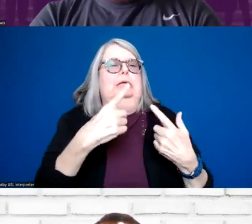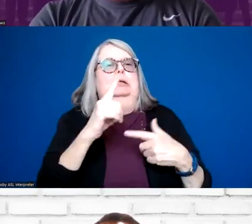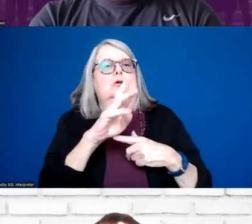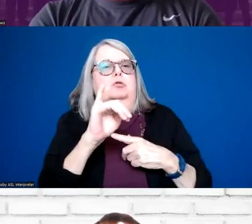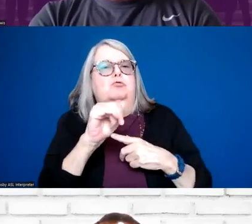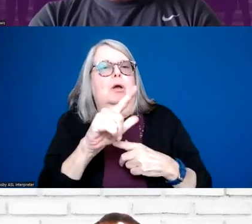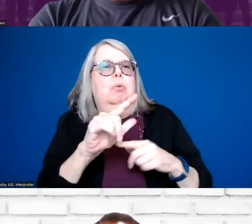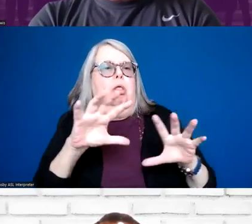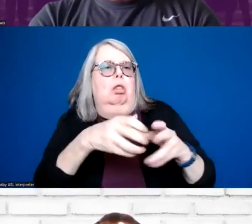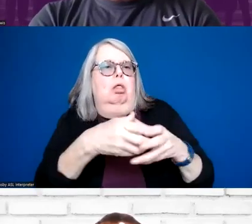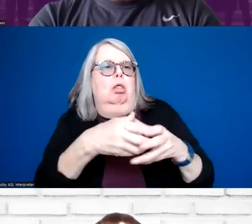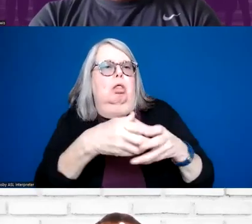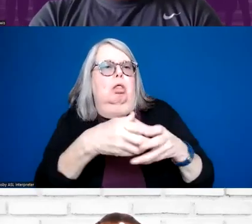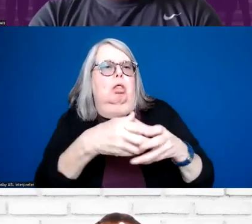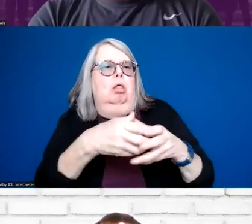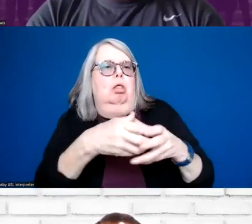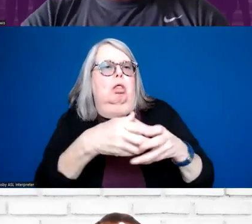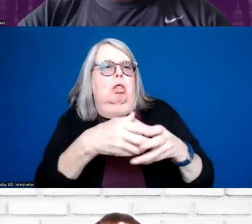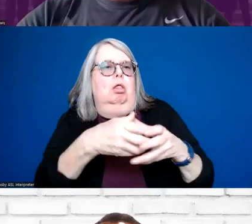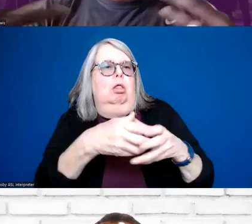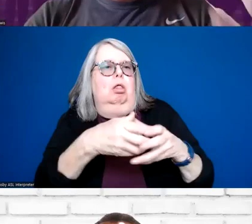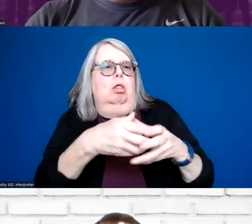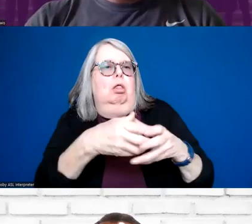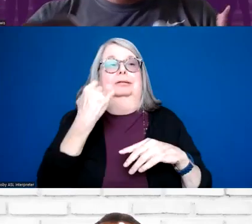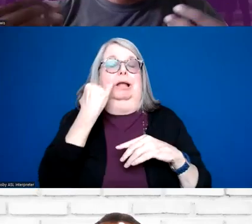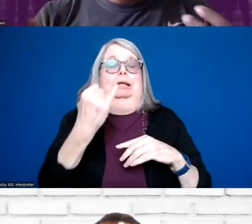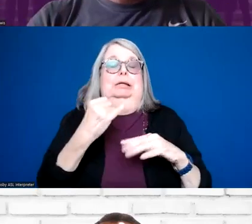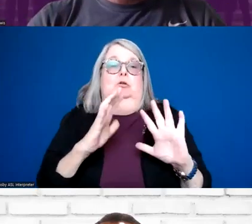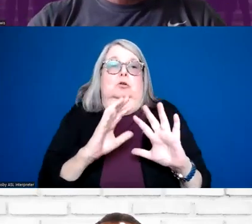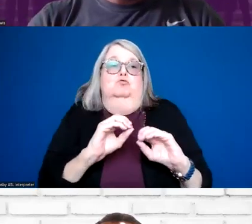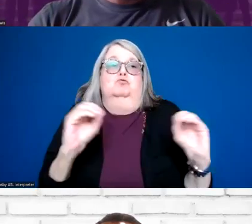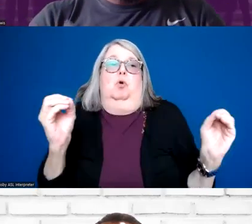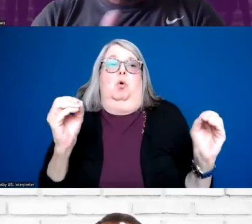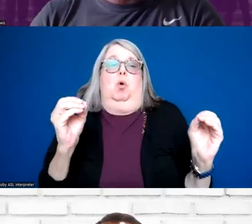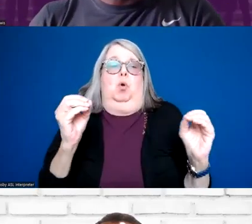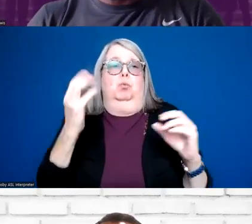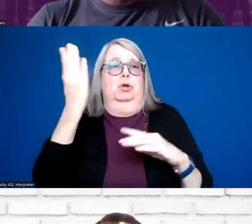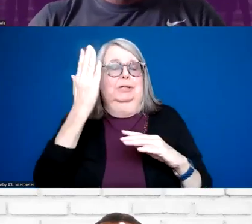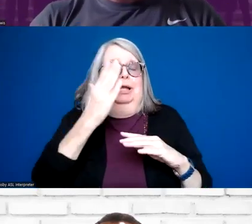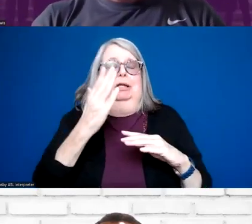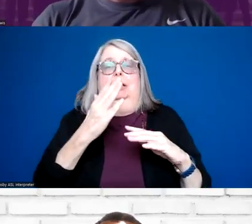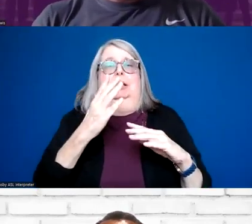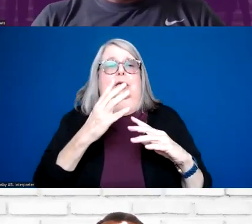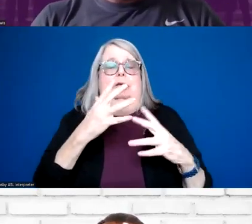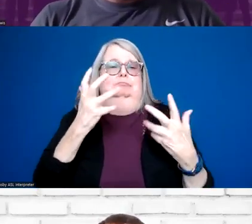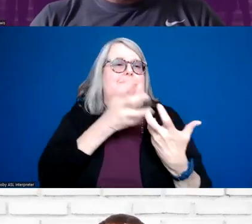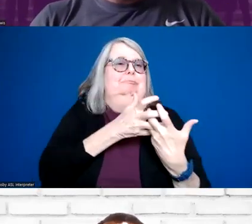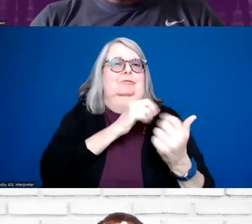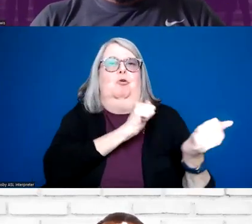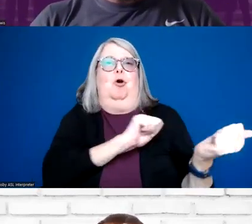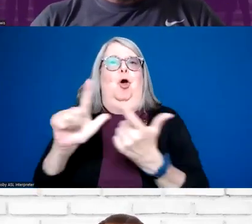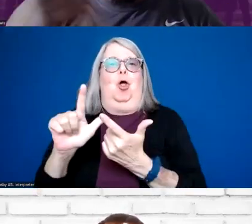nations, because the idea is that, no presentation, no strategy, no one form fits all. And so we wanted to